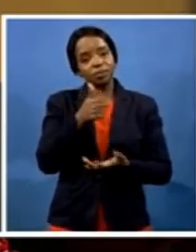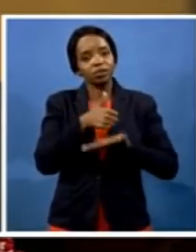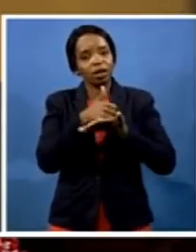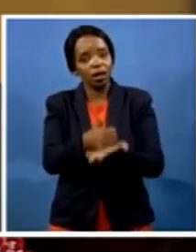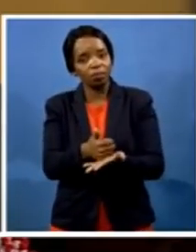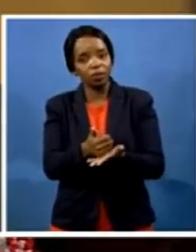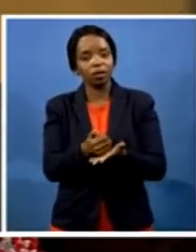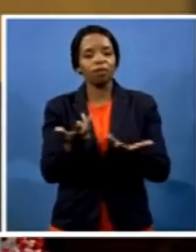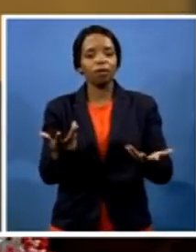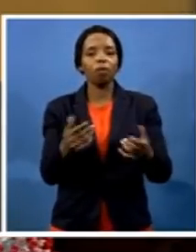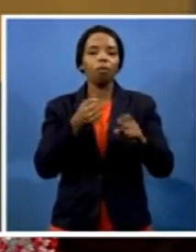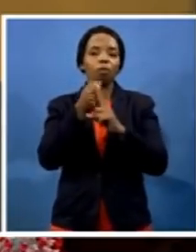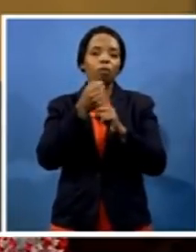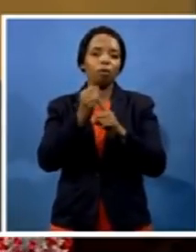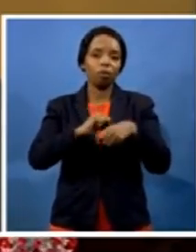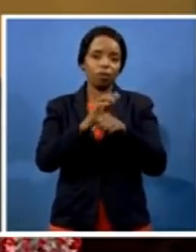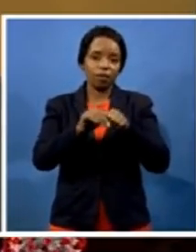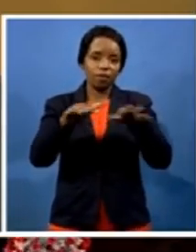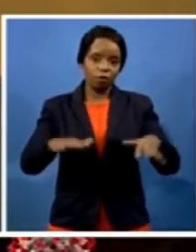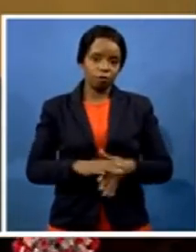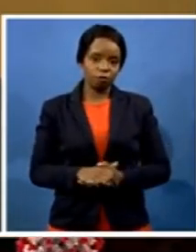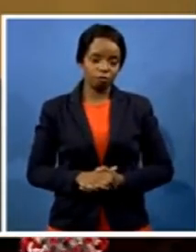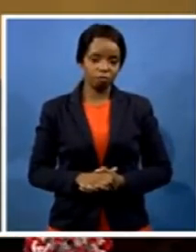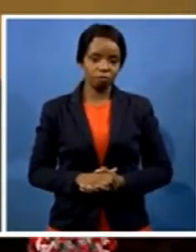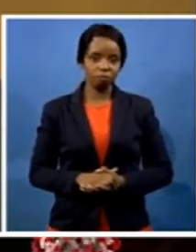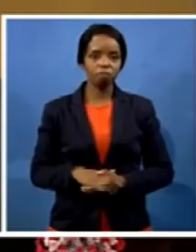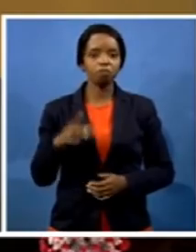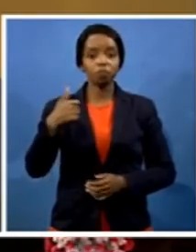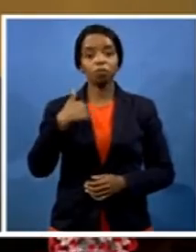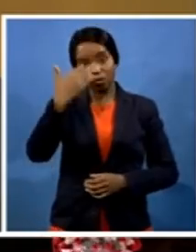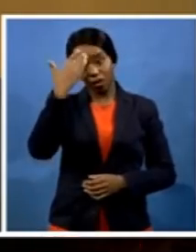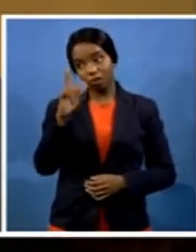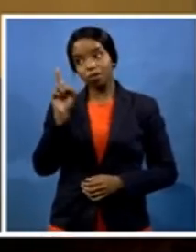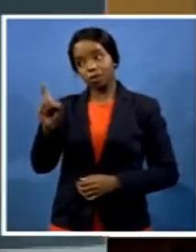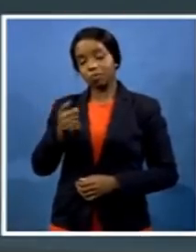I know, it's hands down one of my best stories this morning. Thank you so much, Sipho.